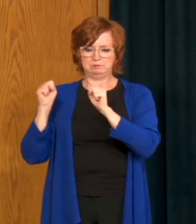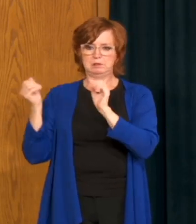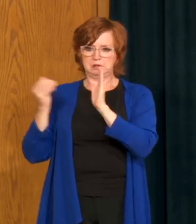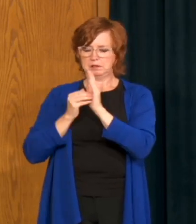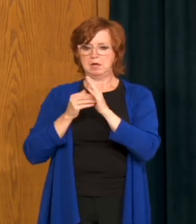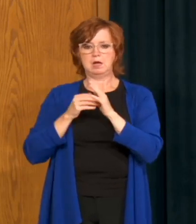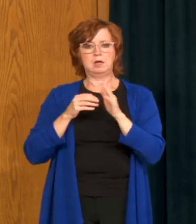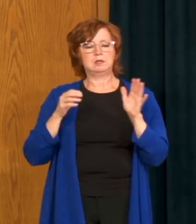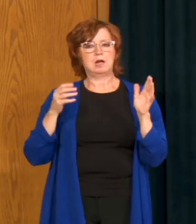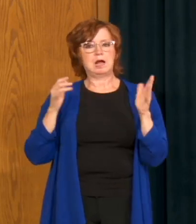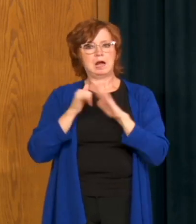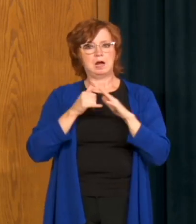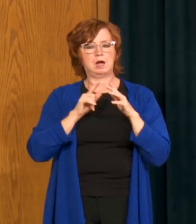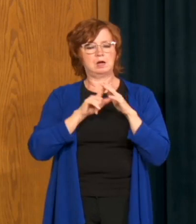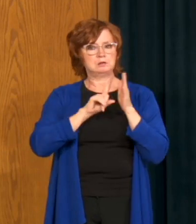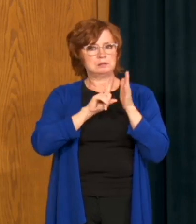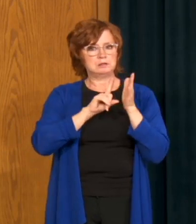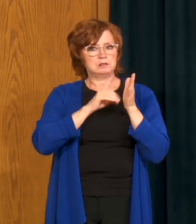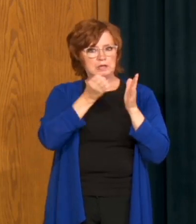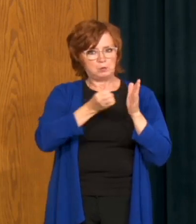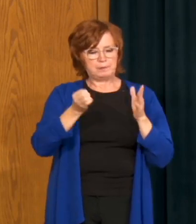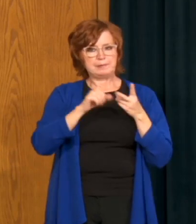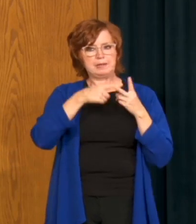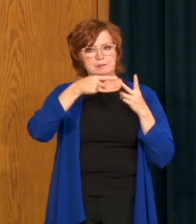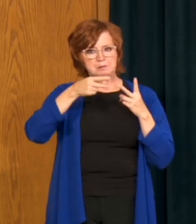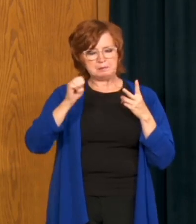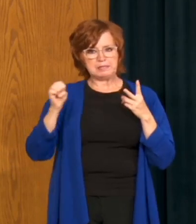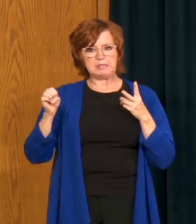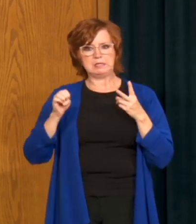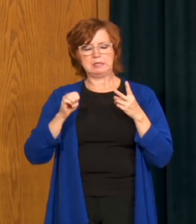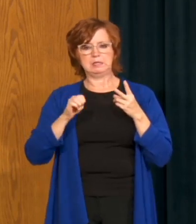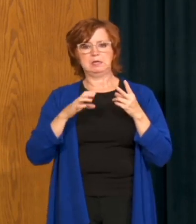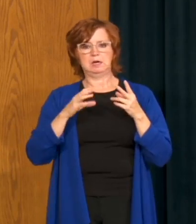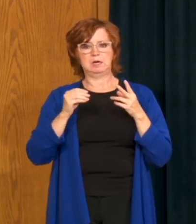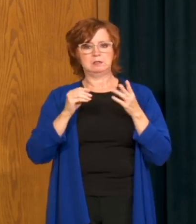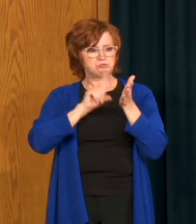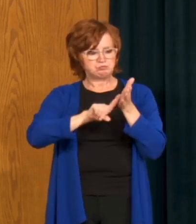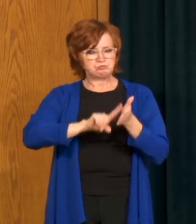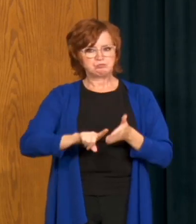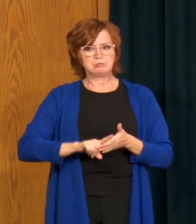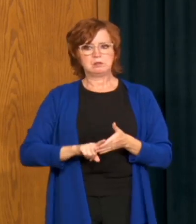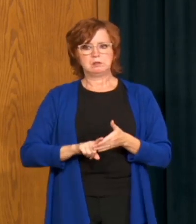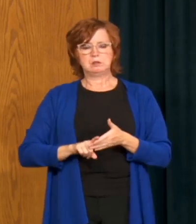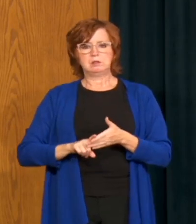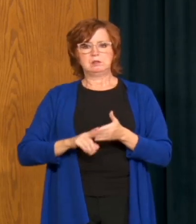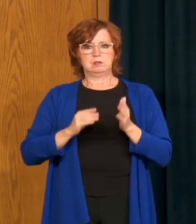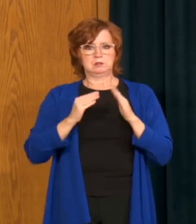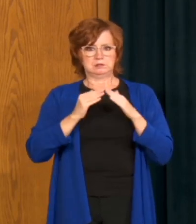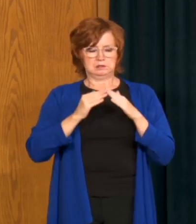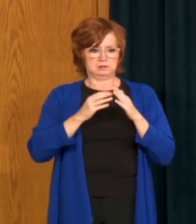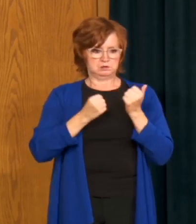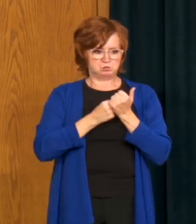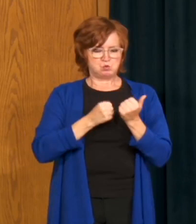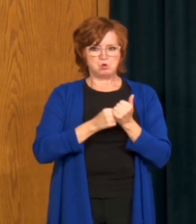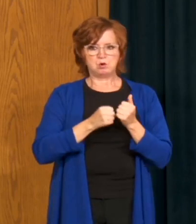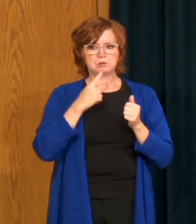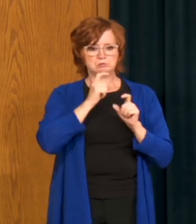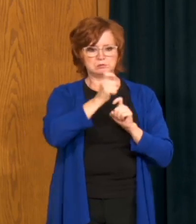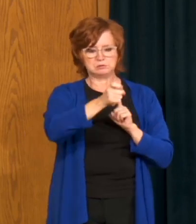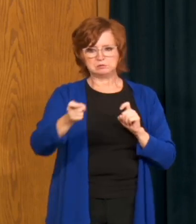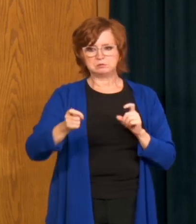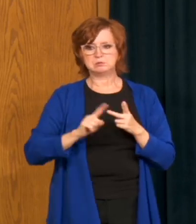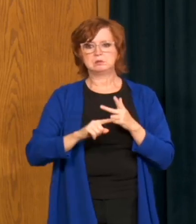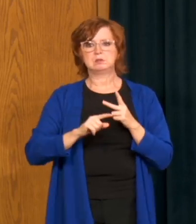protection equipment, testing, contact tracing capacity, municipal supports that will flow through, as well as some childcare and some supports for